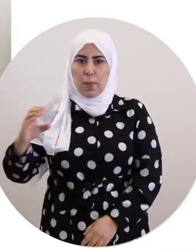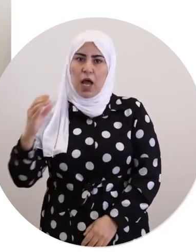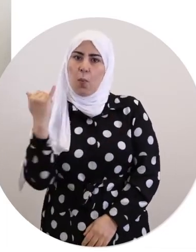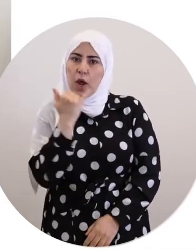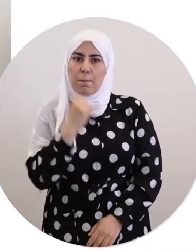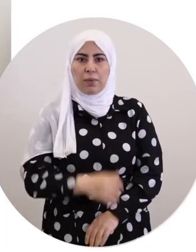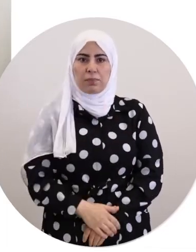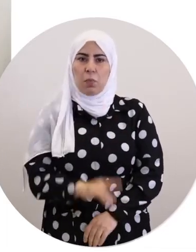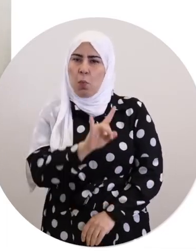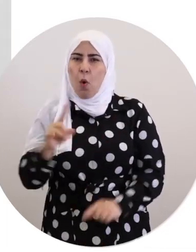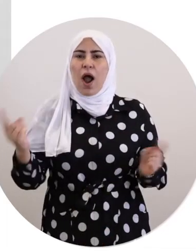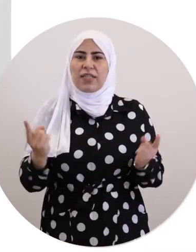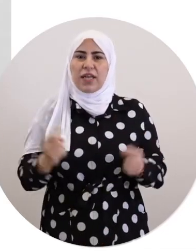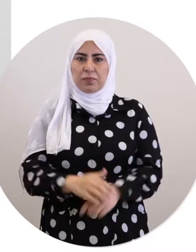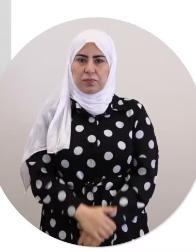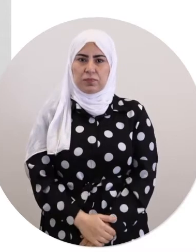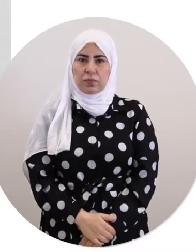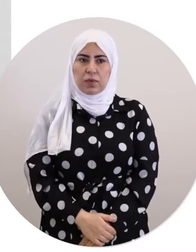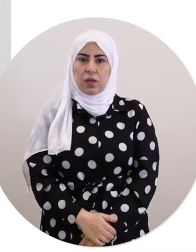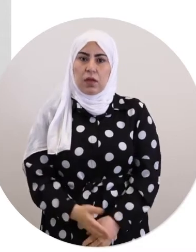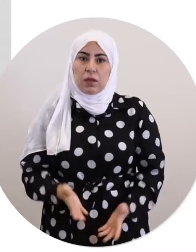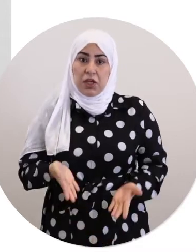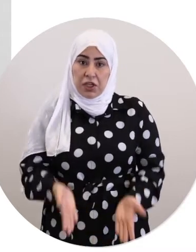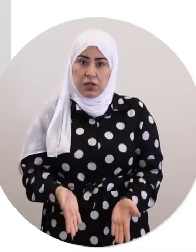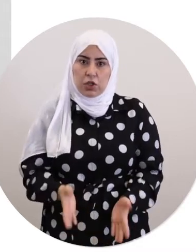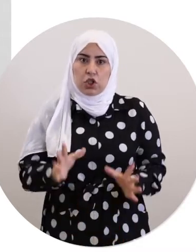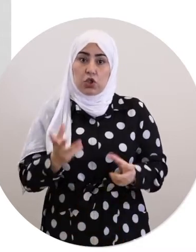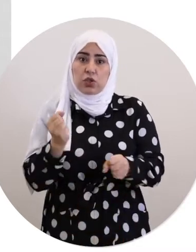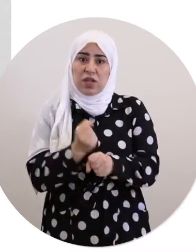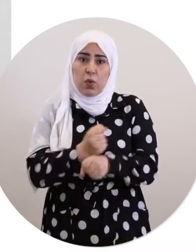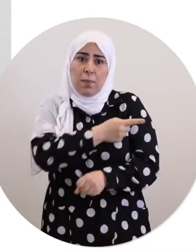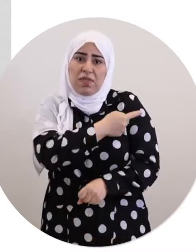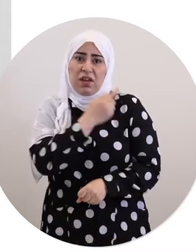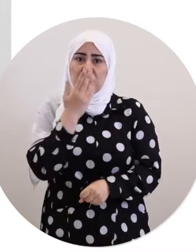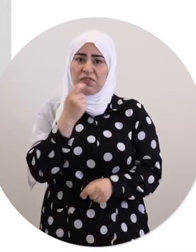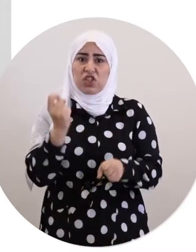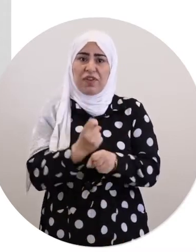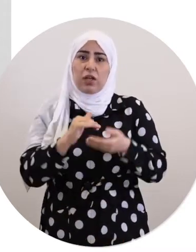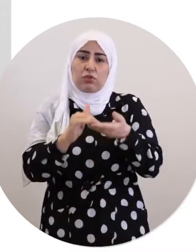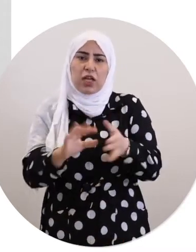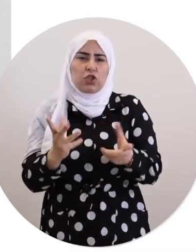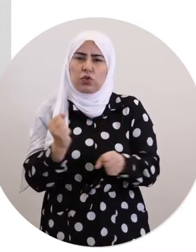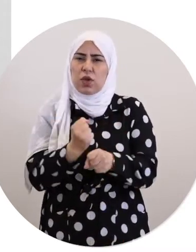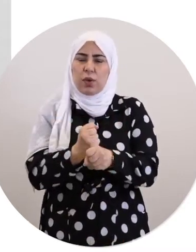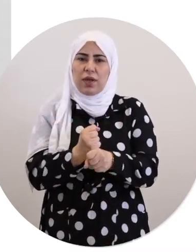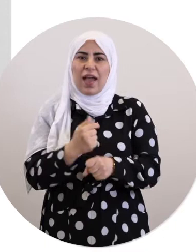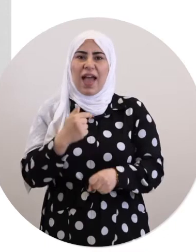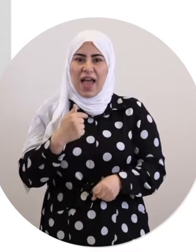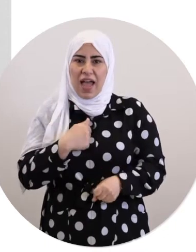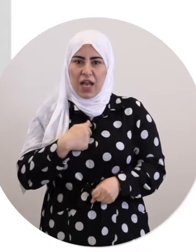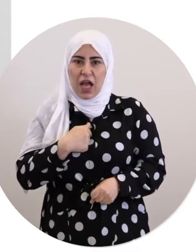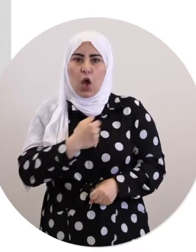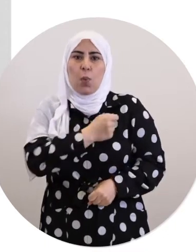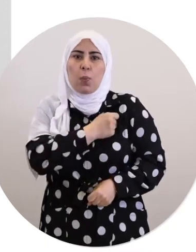more emphasis. Now, what do you do when there is no auxiliary verb? This is a very important question.